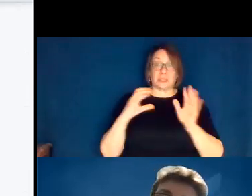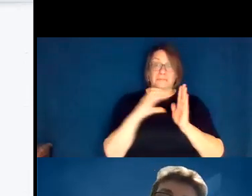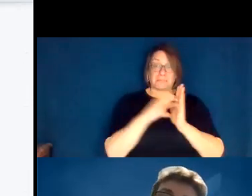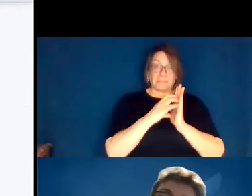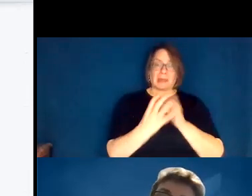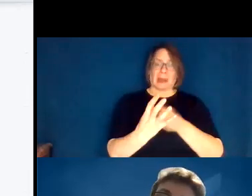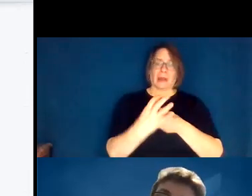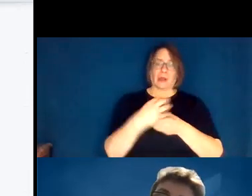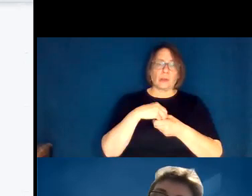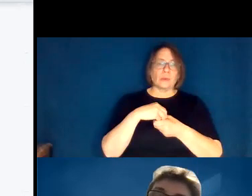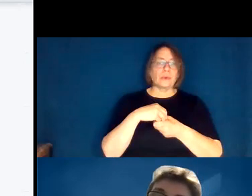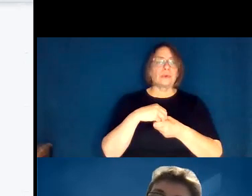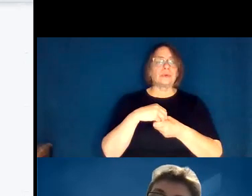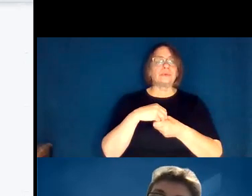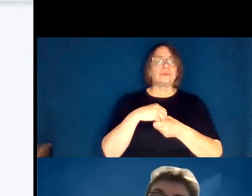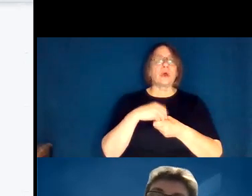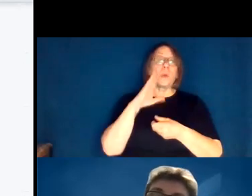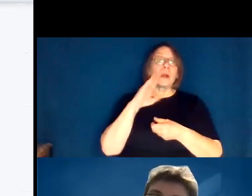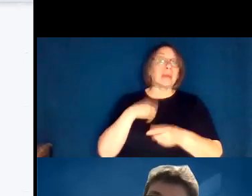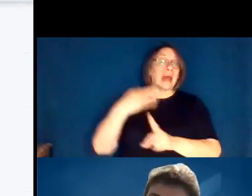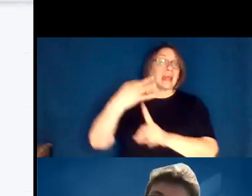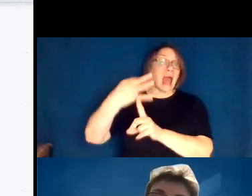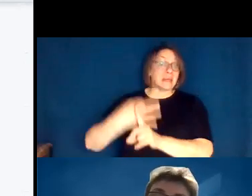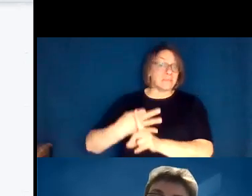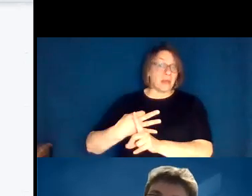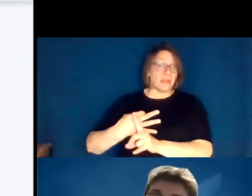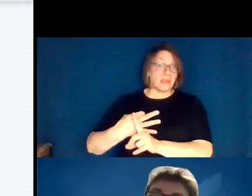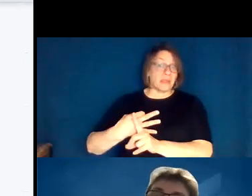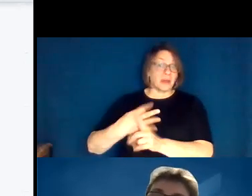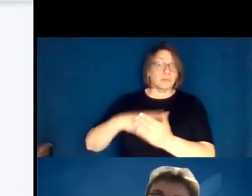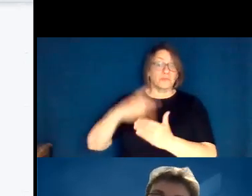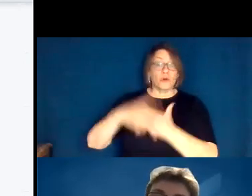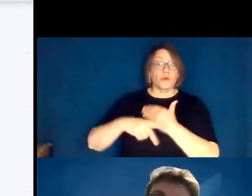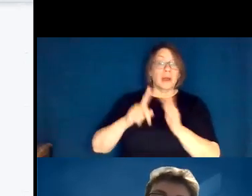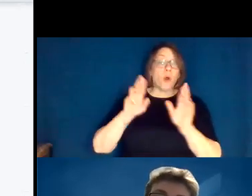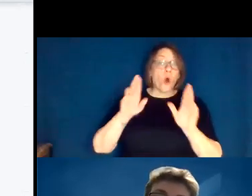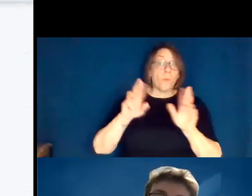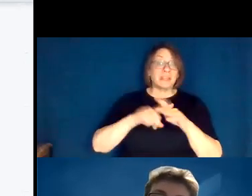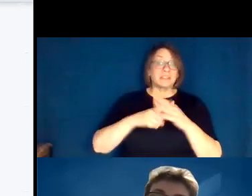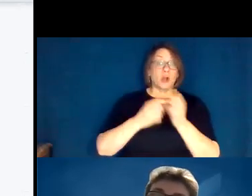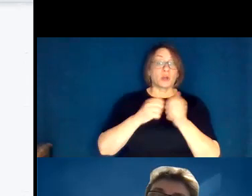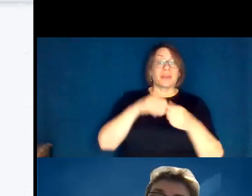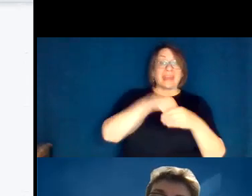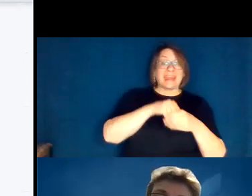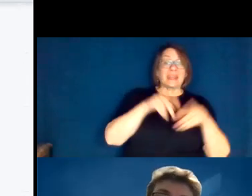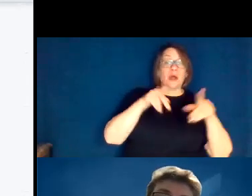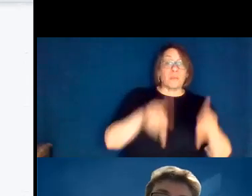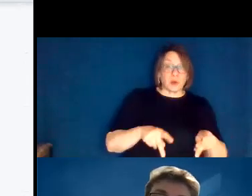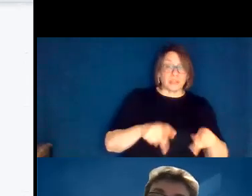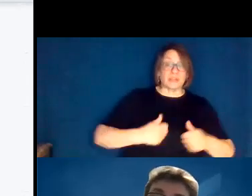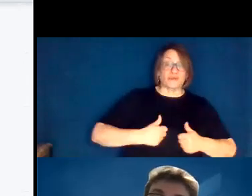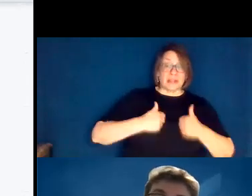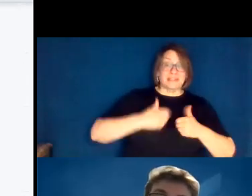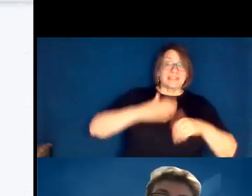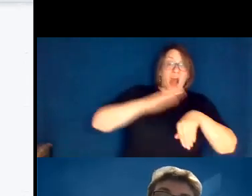include, it will be a 9-month program starting hopefully with an in-person residency on our campus